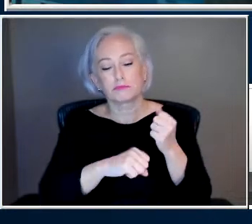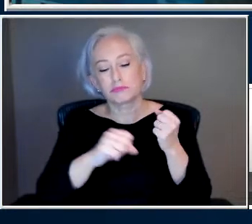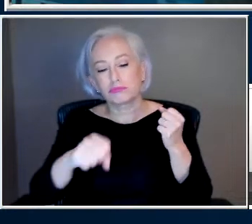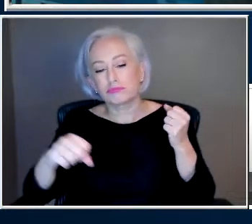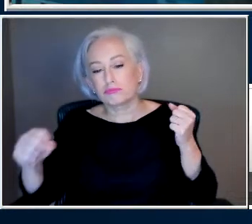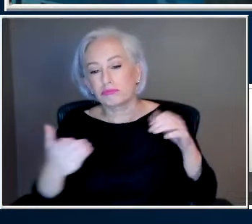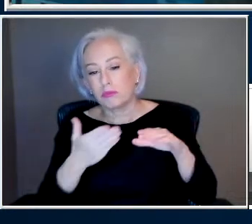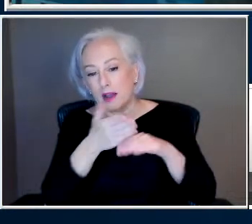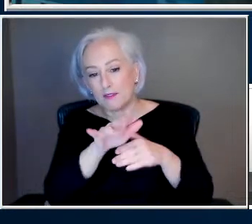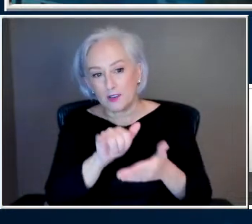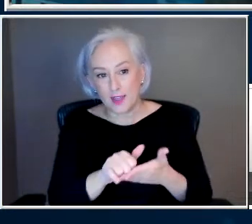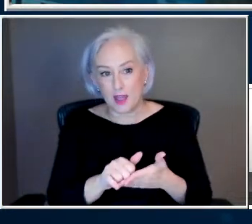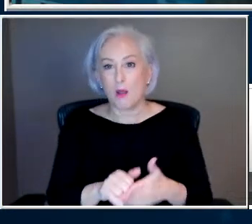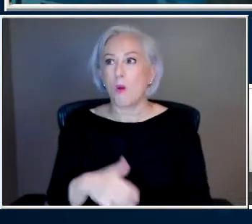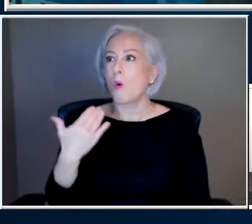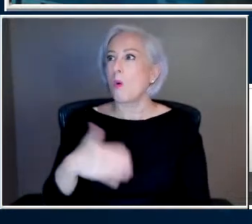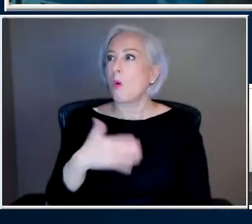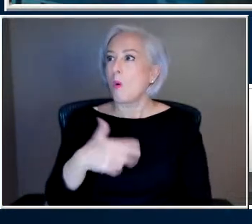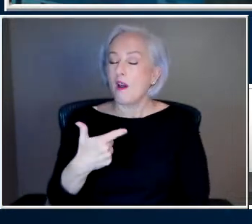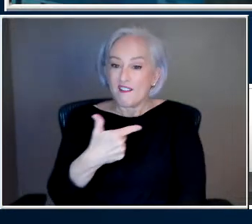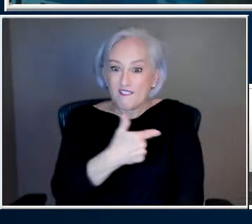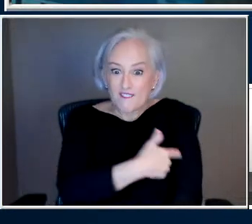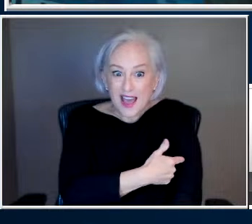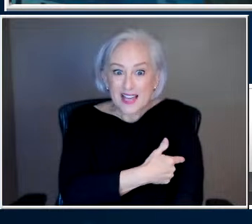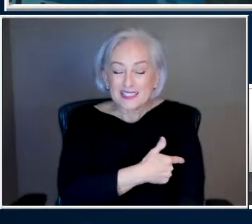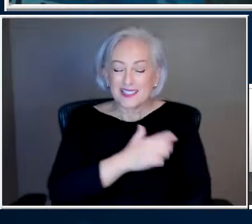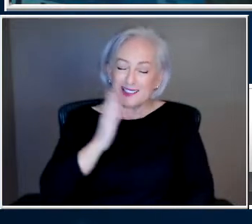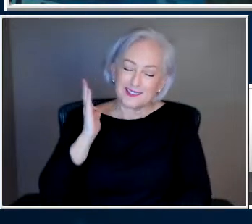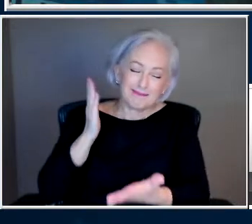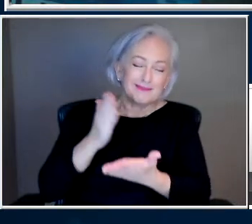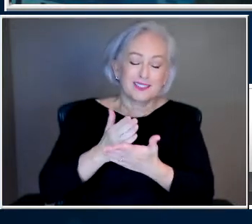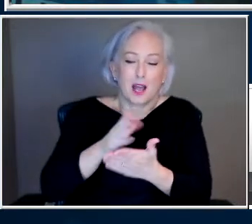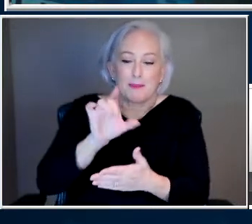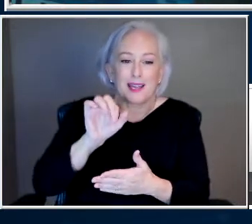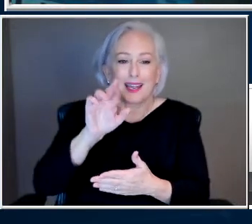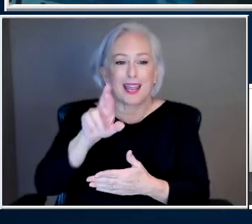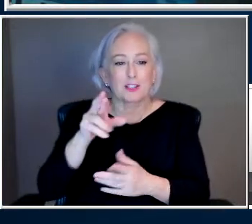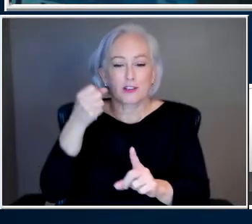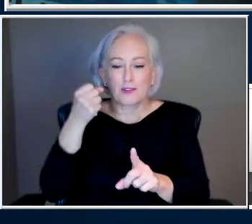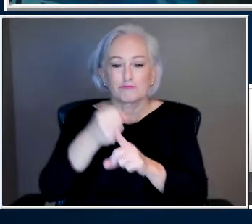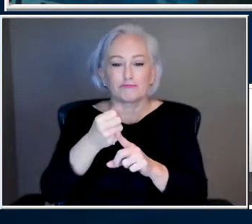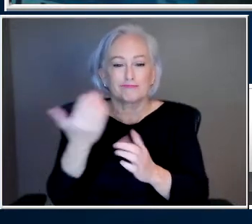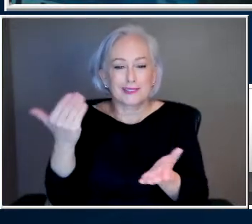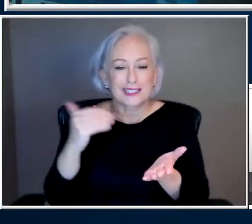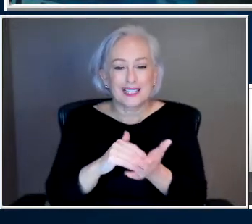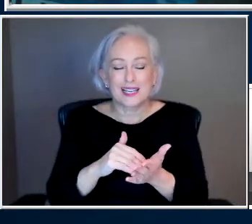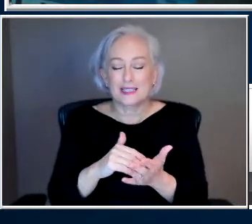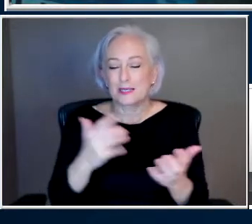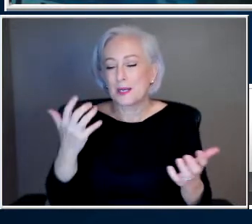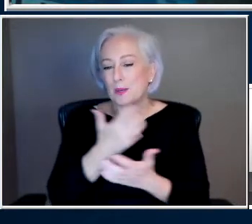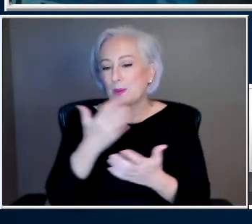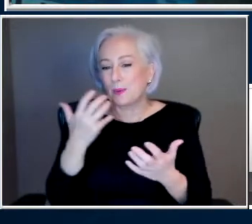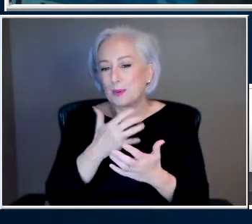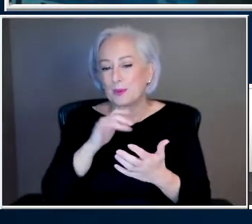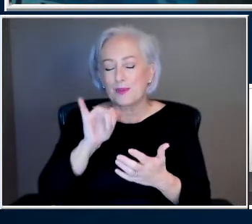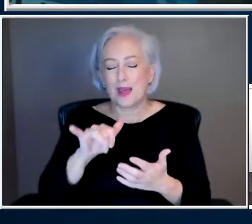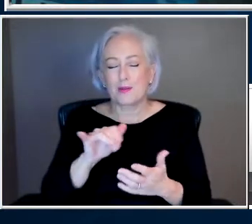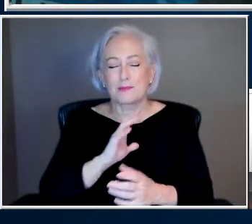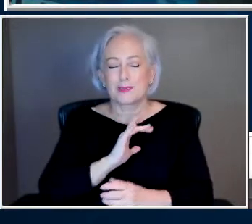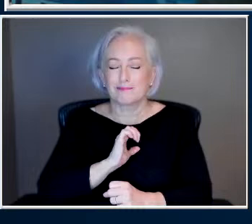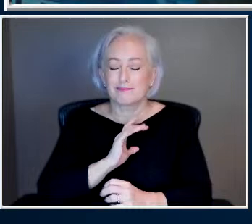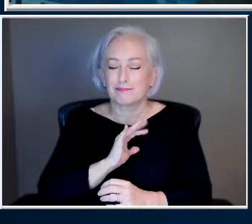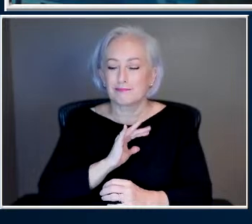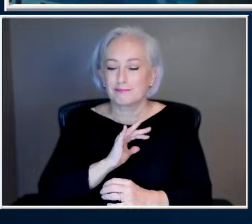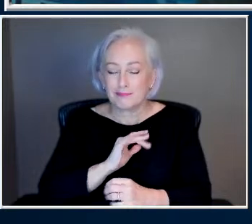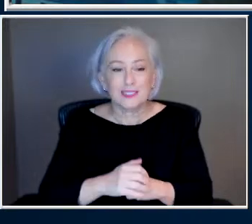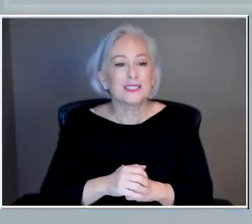returning would be a huge difference, just a game changer for so many cancer survivors. We have plenty of questions